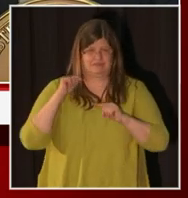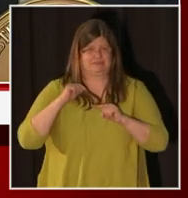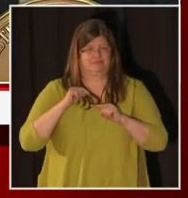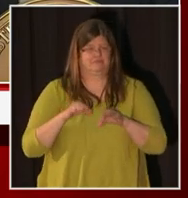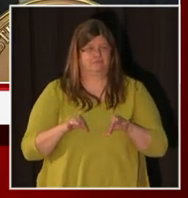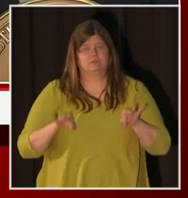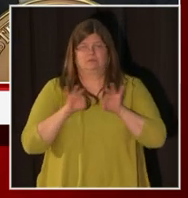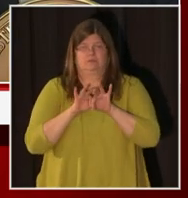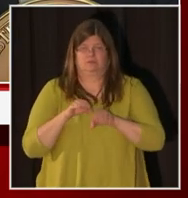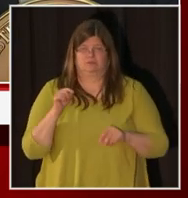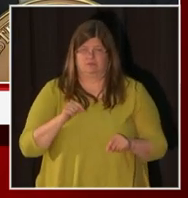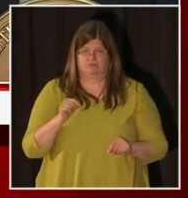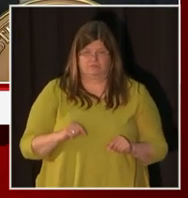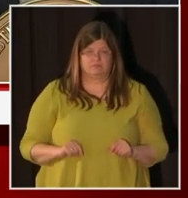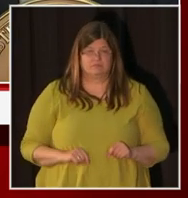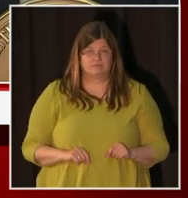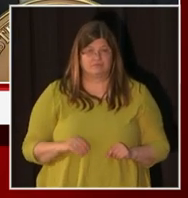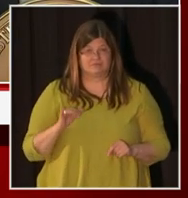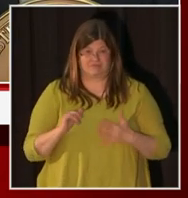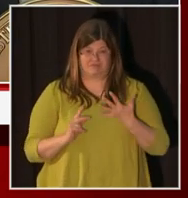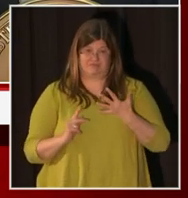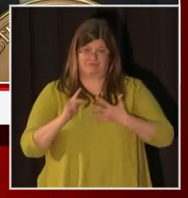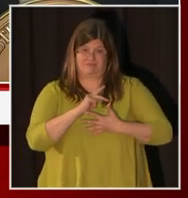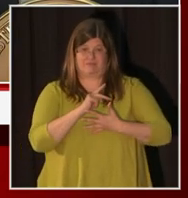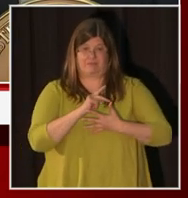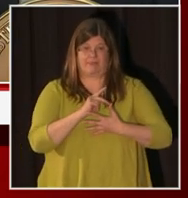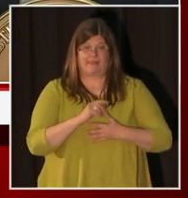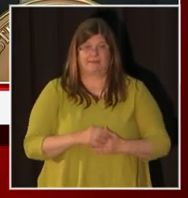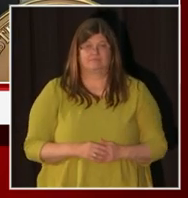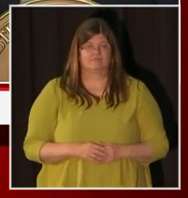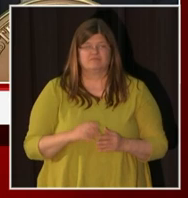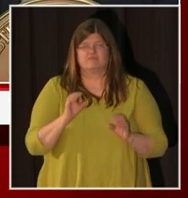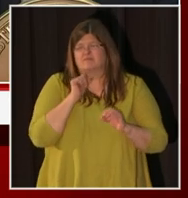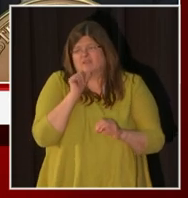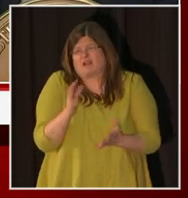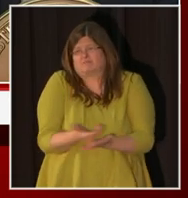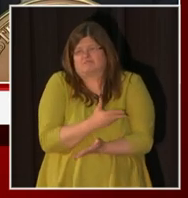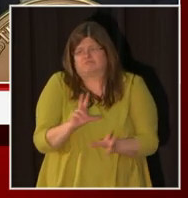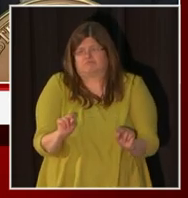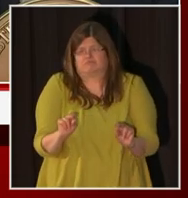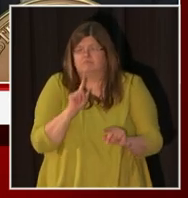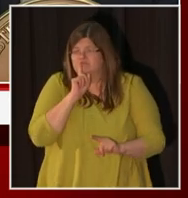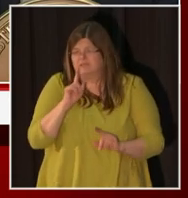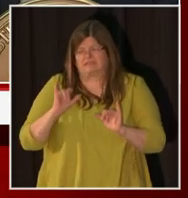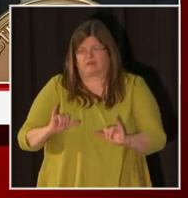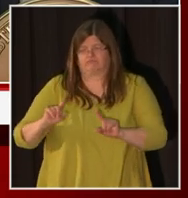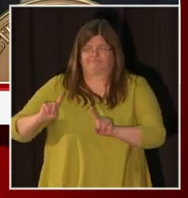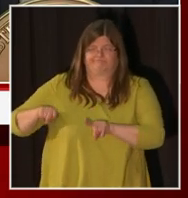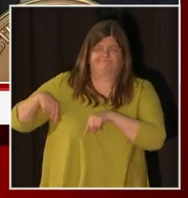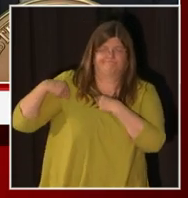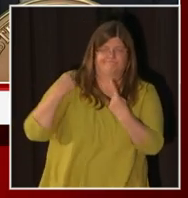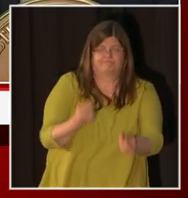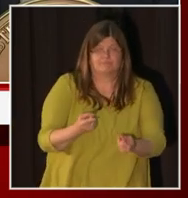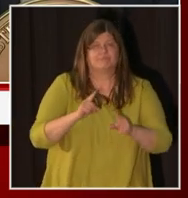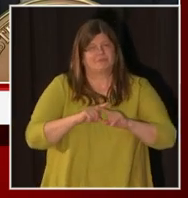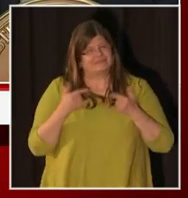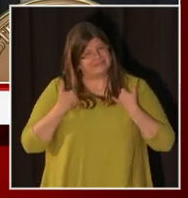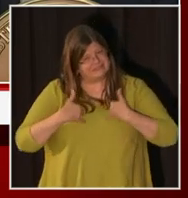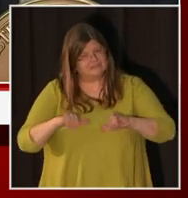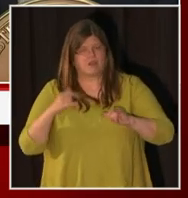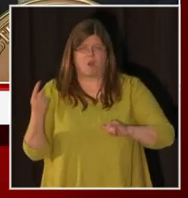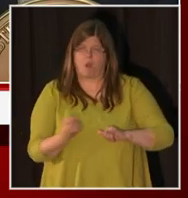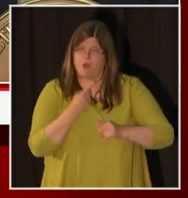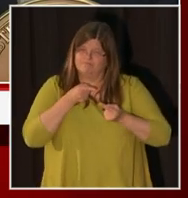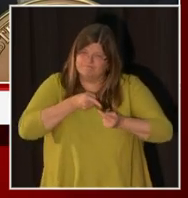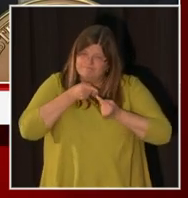these priorities and values are not new. In fact, we recognize these priorities, health, opportunity, prosperity,